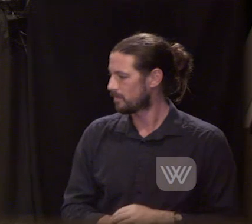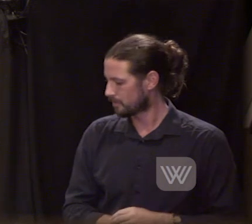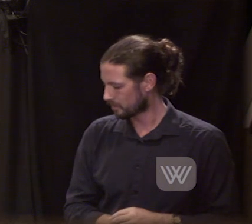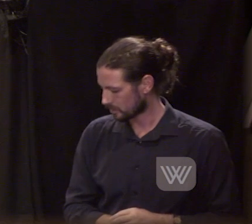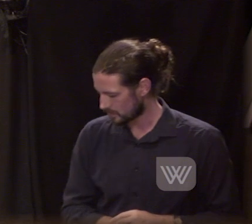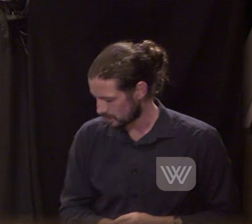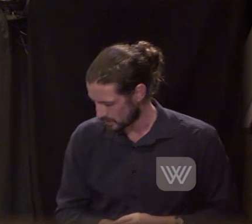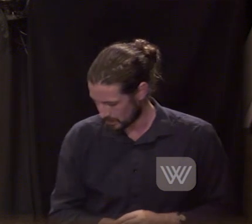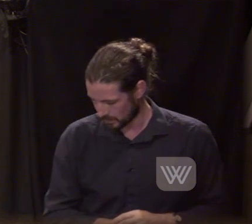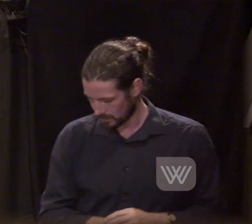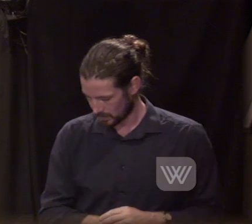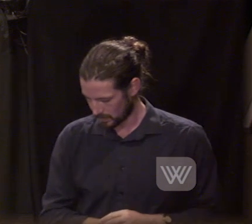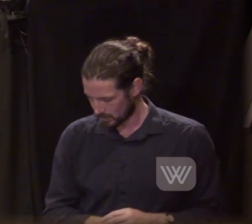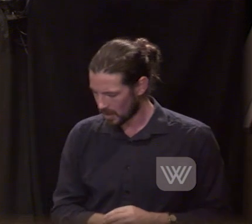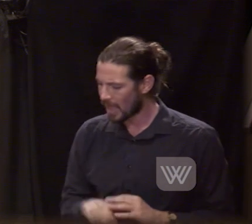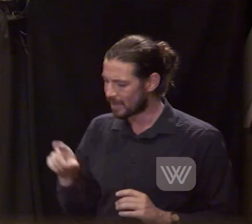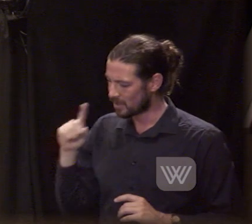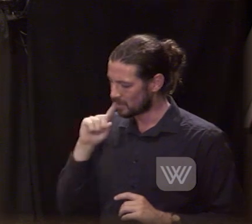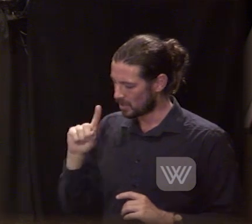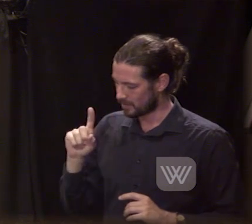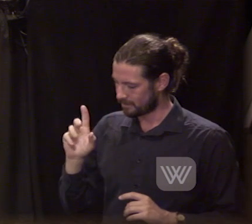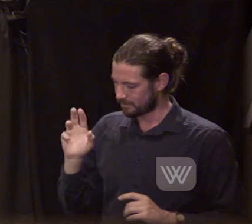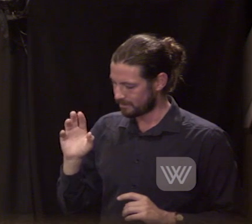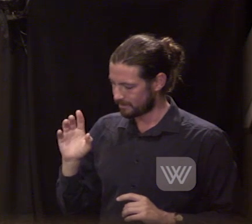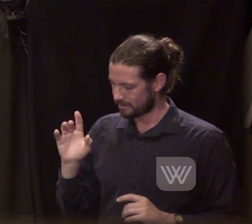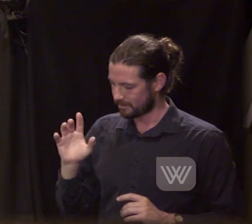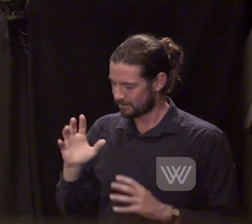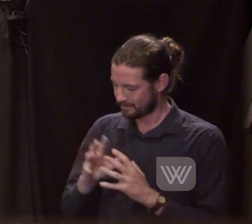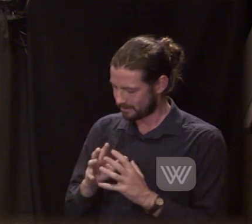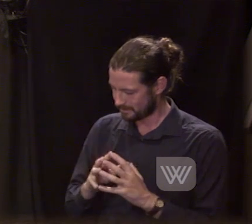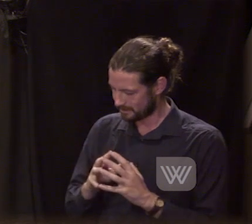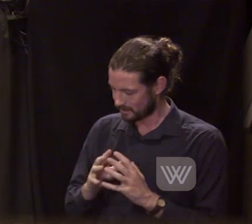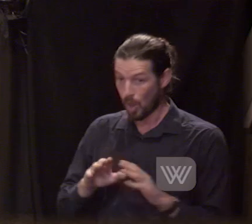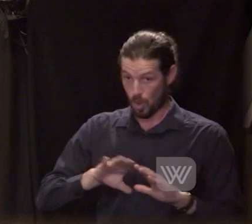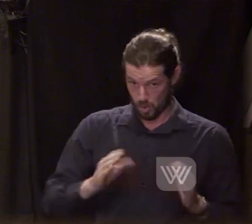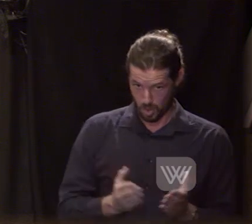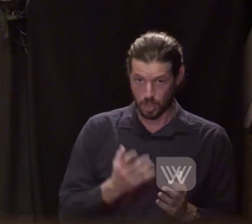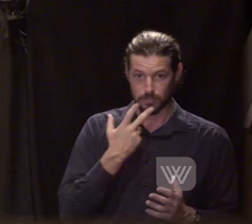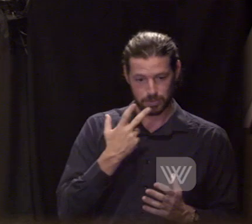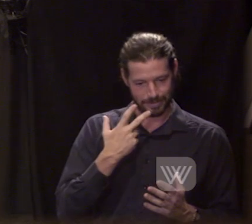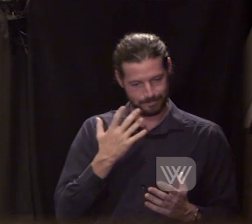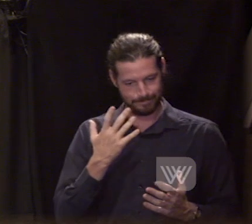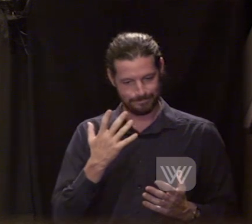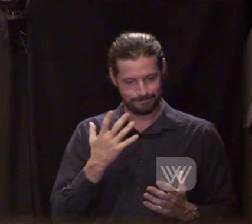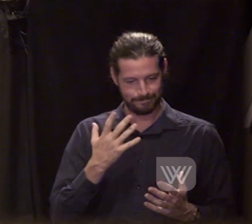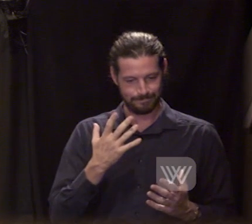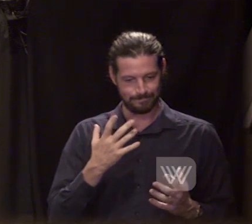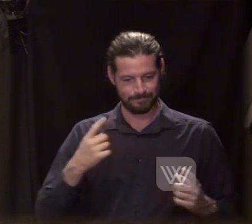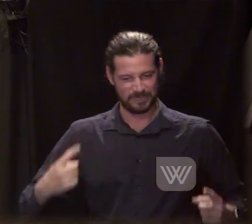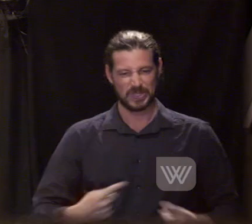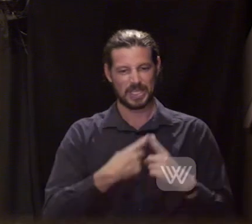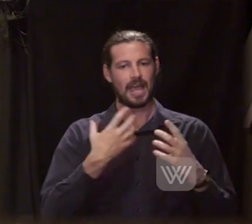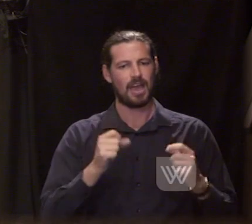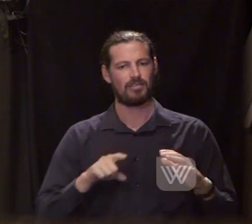from what you were just saying of people maybe on Earth kind of picking up on issues that you might